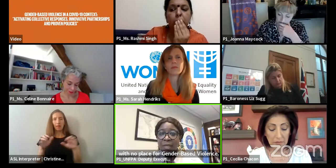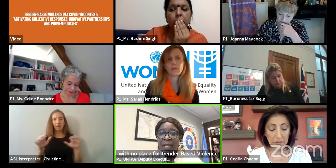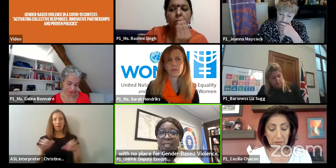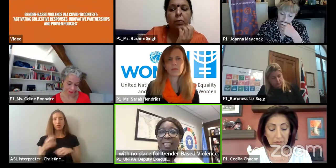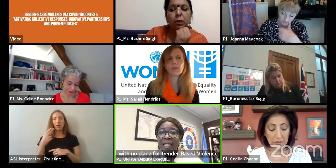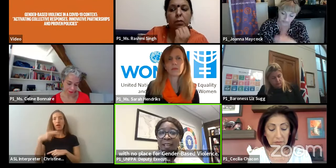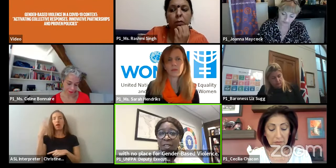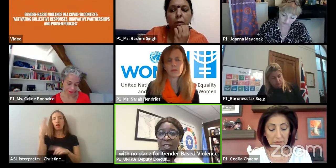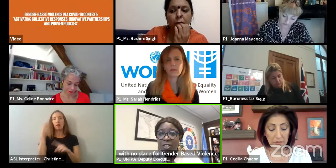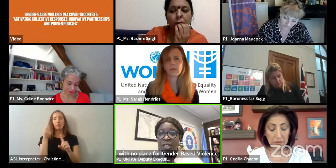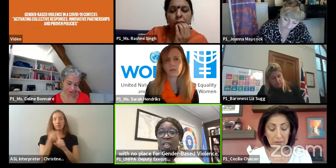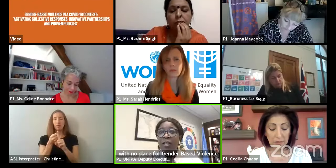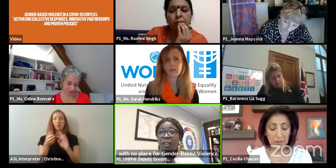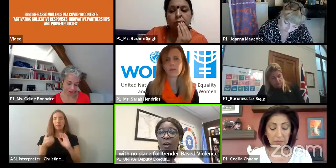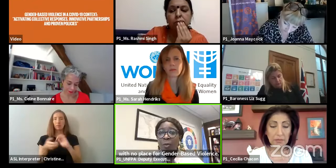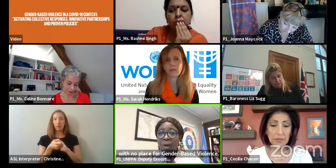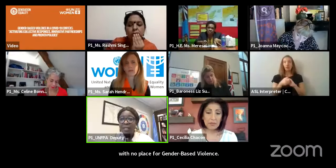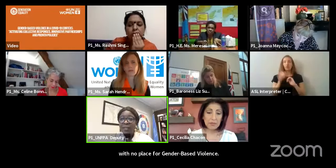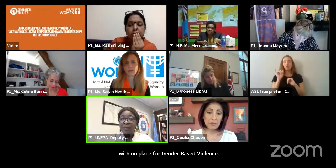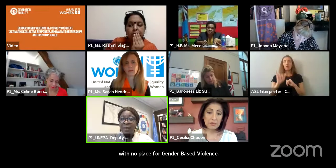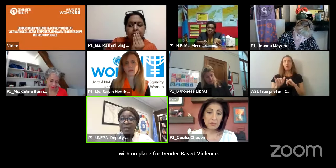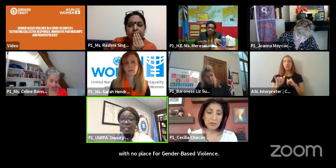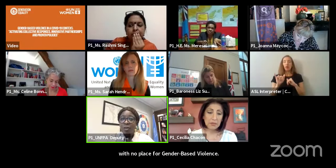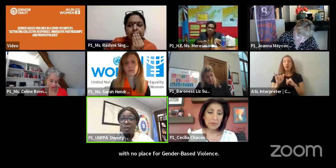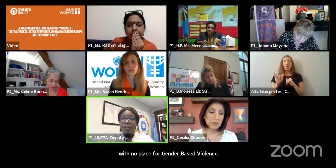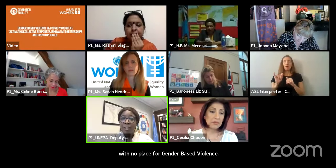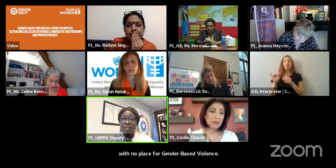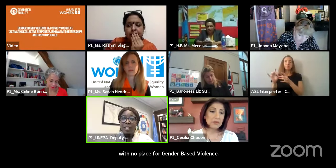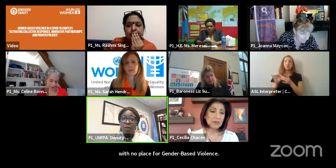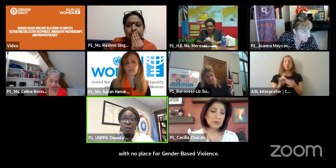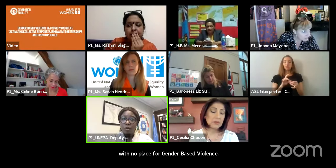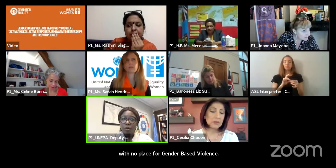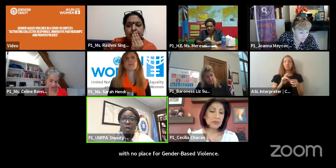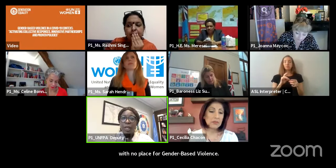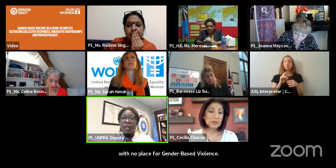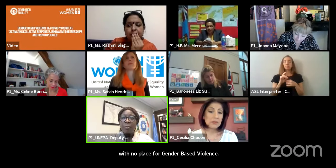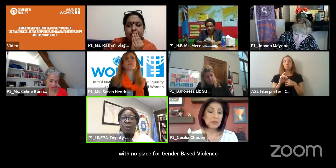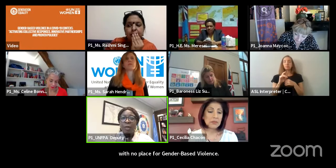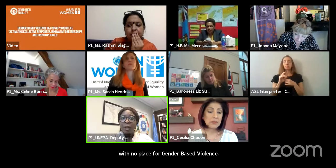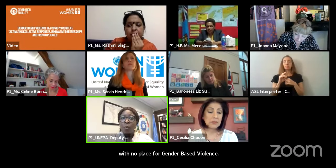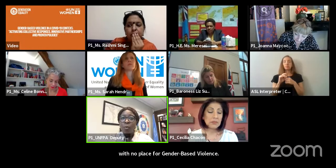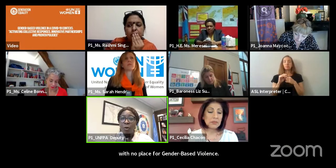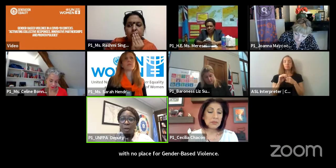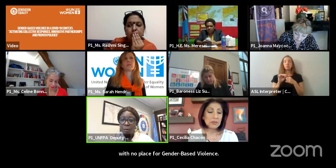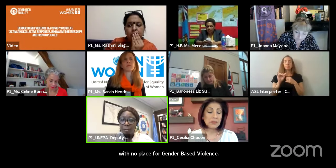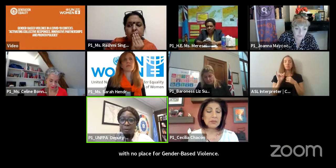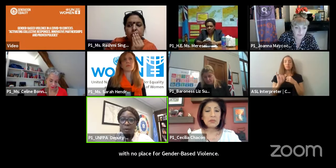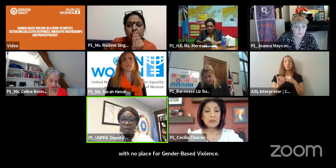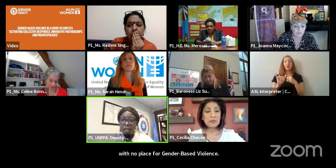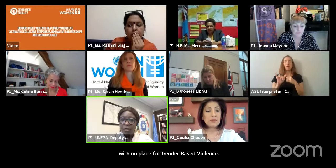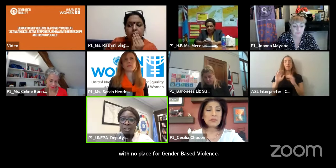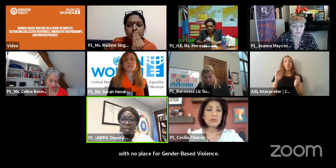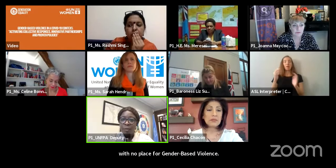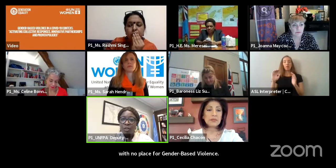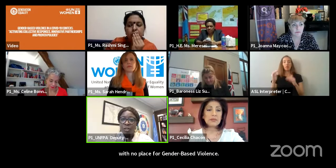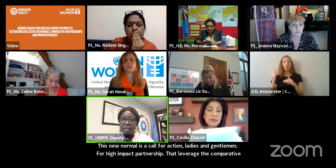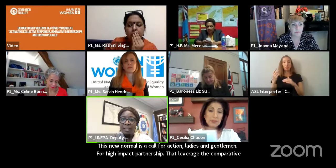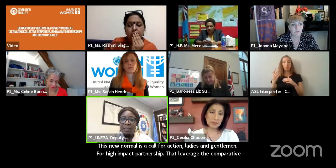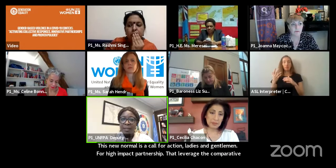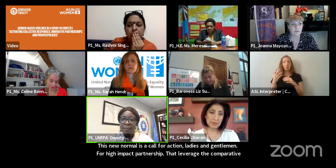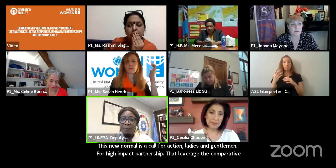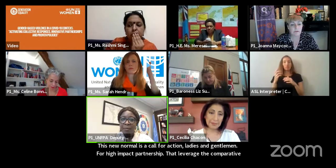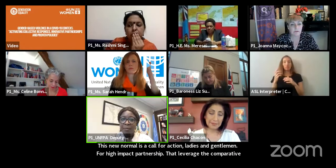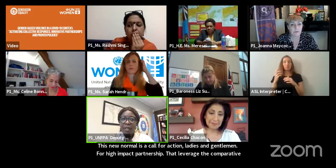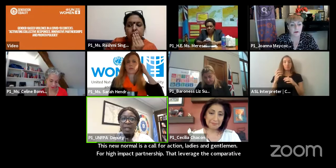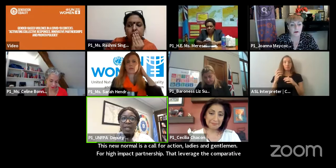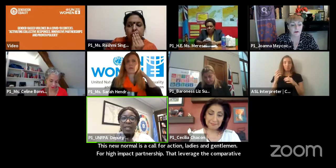partnership that leverage the comparative advantage of various stakeholders in building more equitable and sustainable